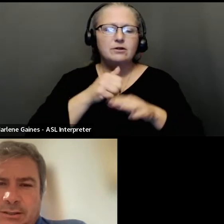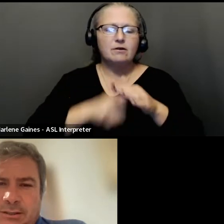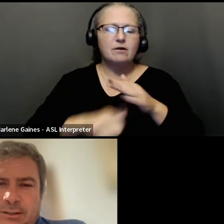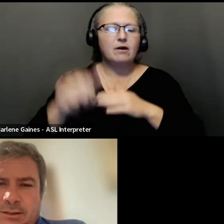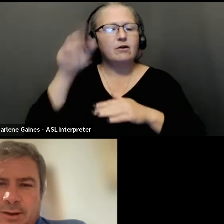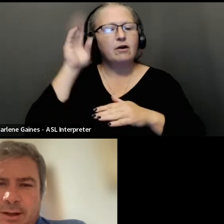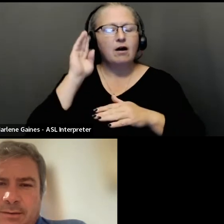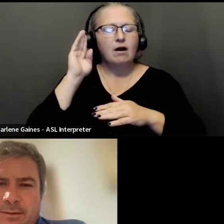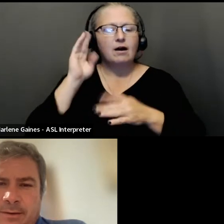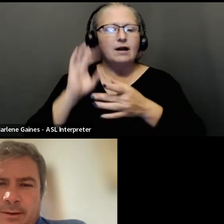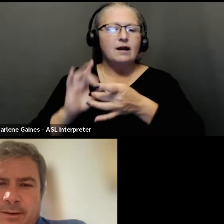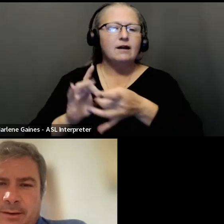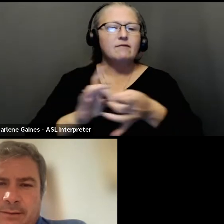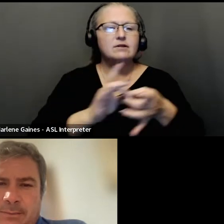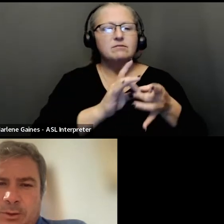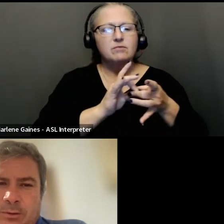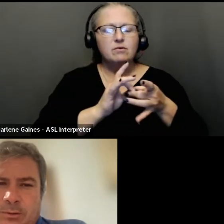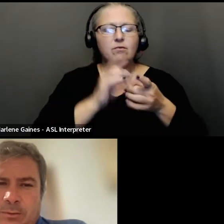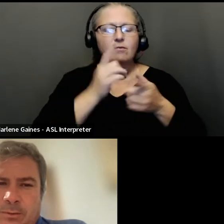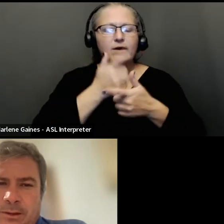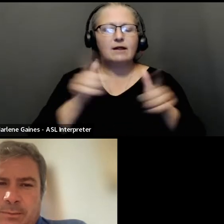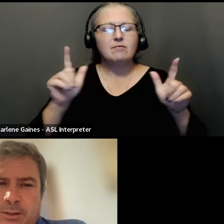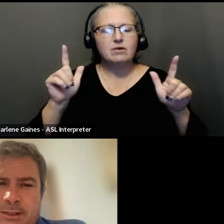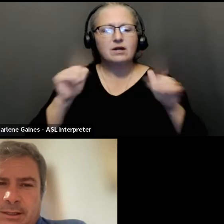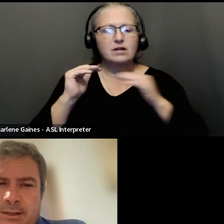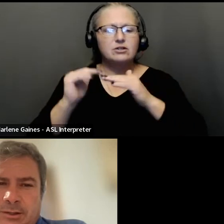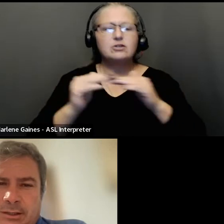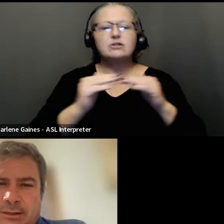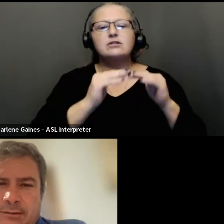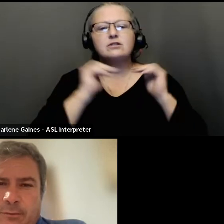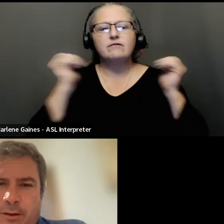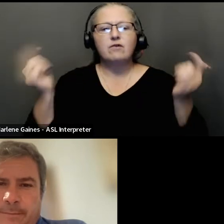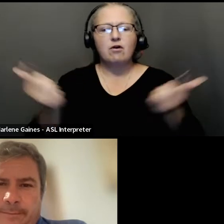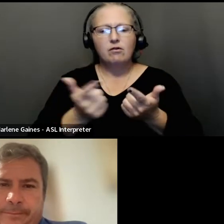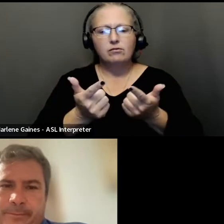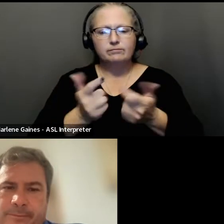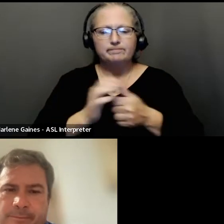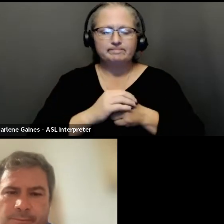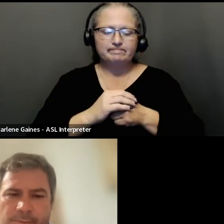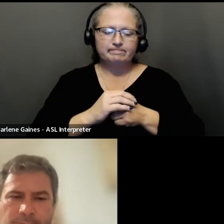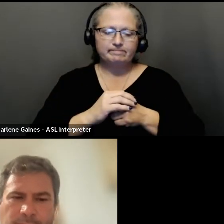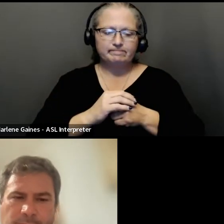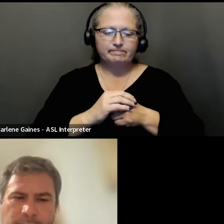nation under God, indivisible, with liberty and justice for all.